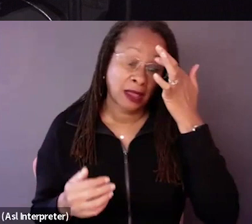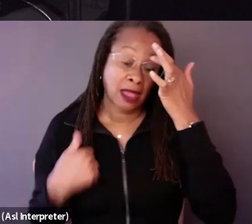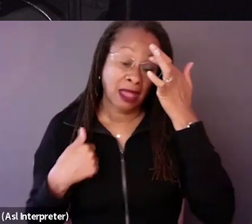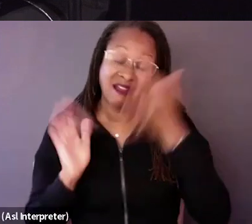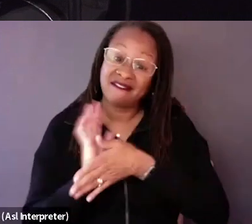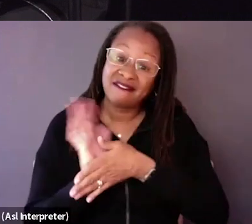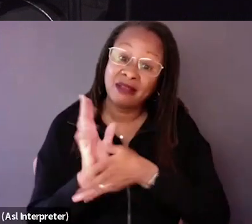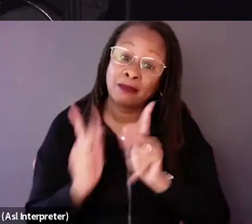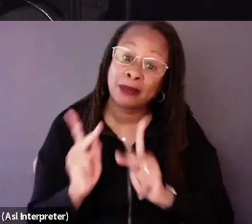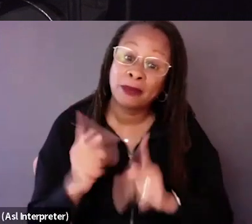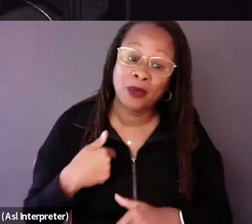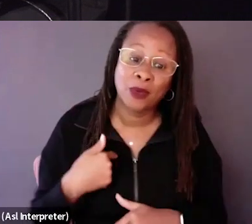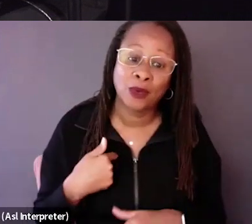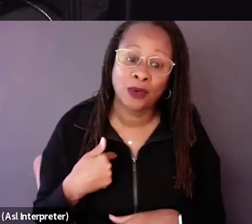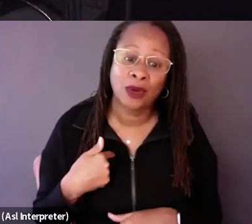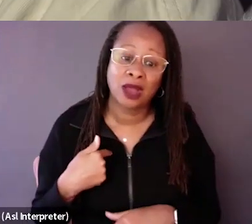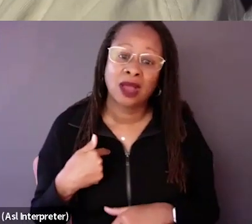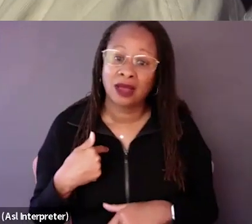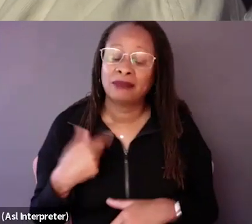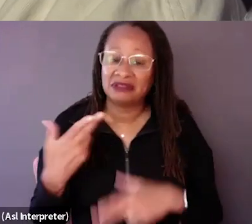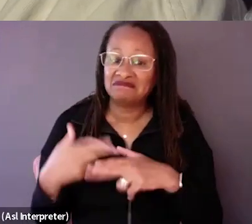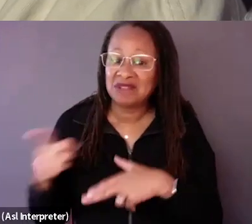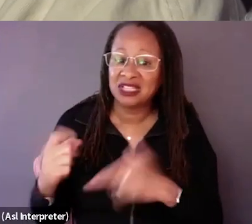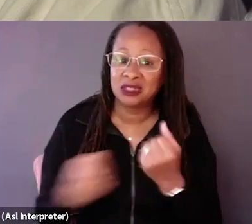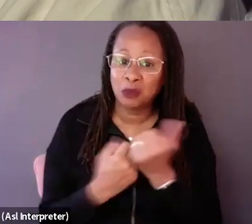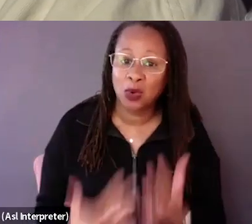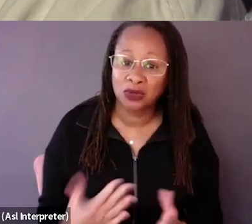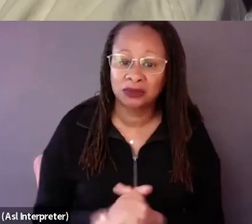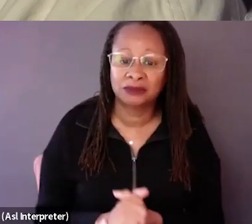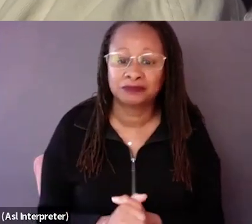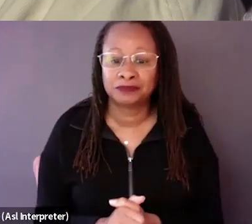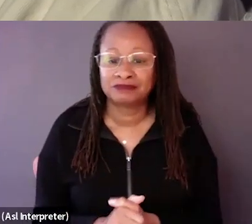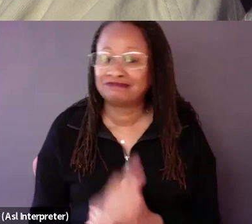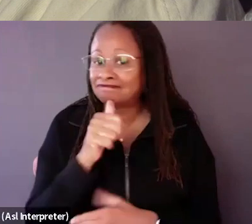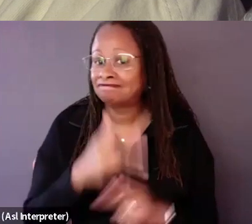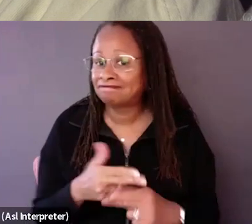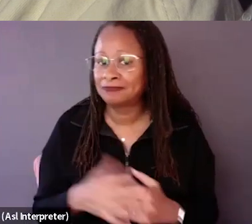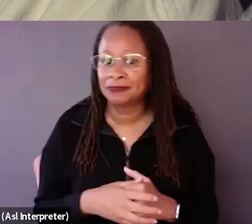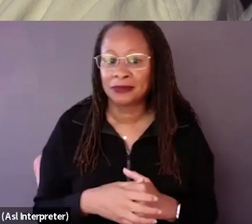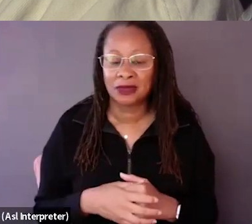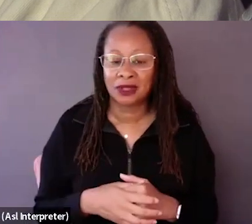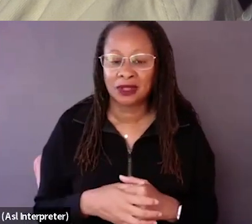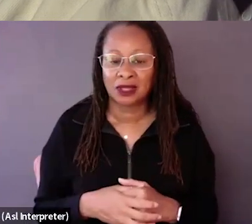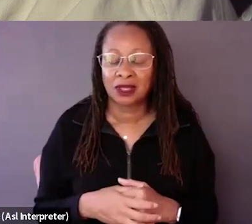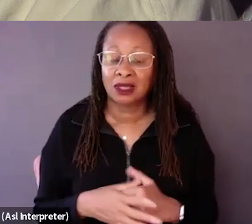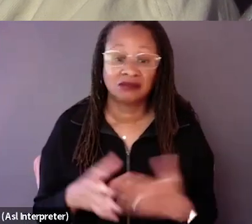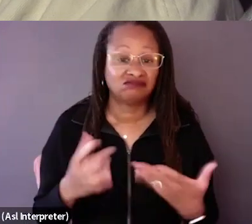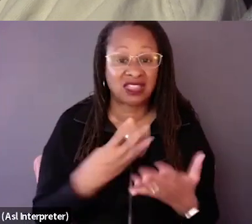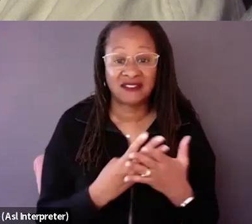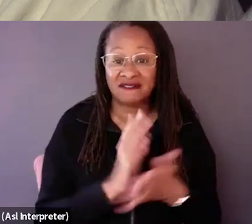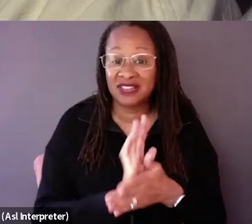about 4,000 hours of footage. I was with Bobby every day. I would sometimes leave him passed out on a